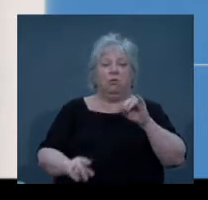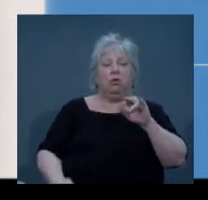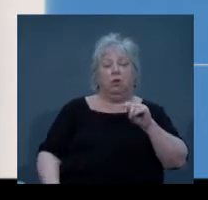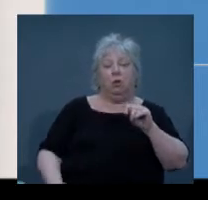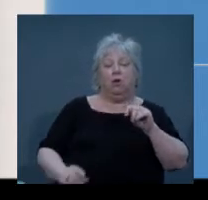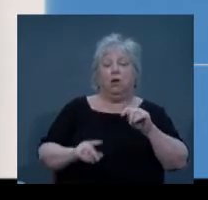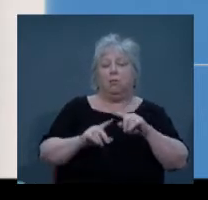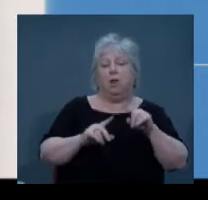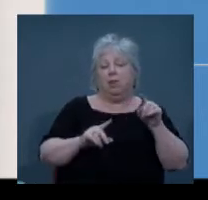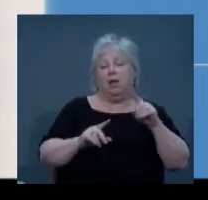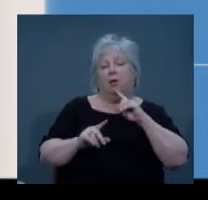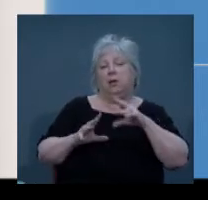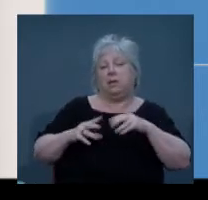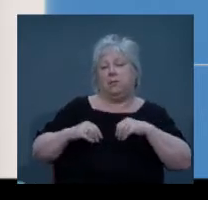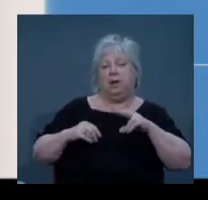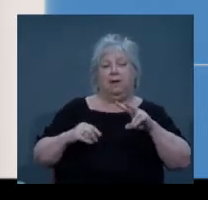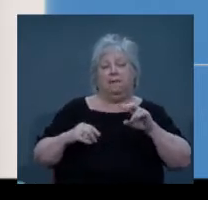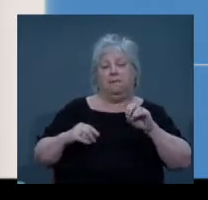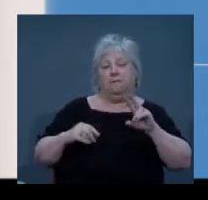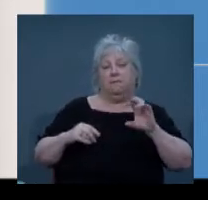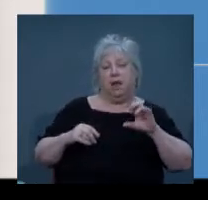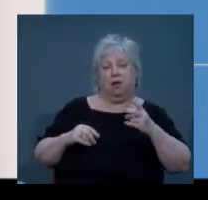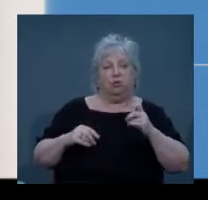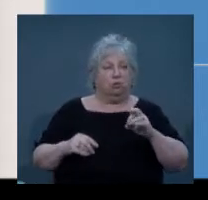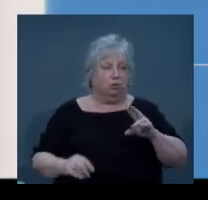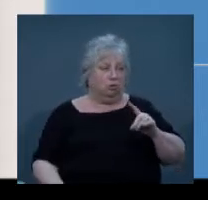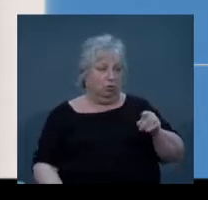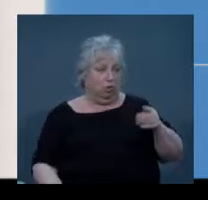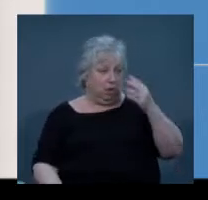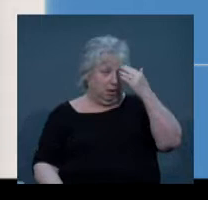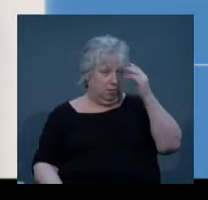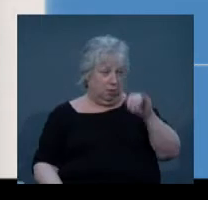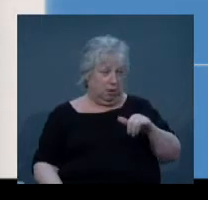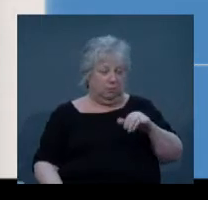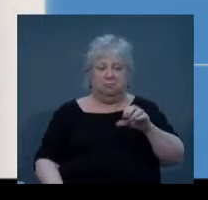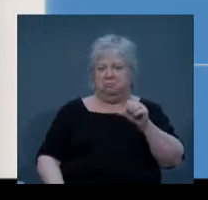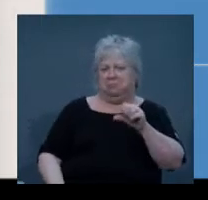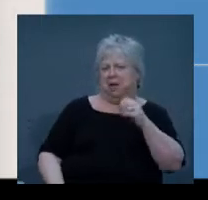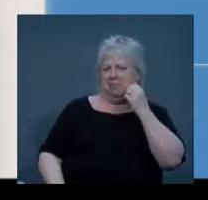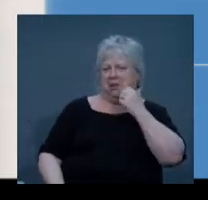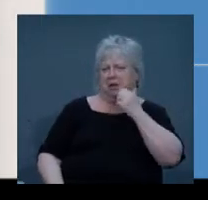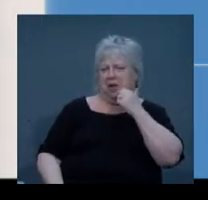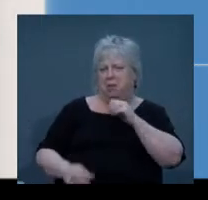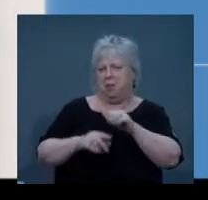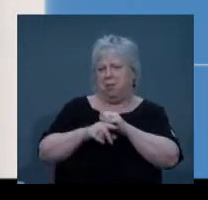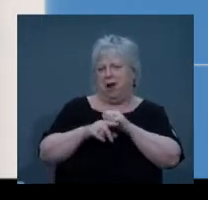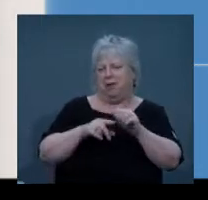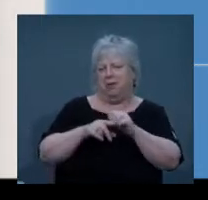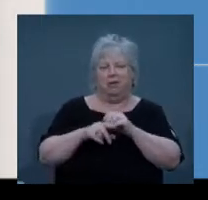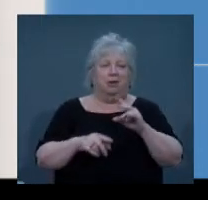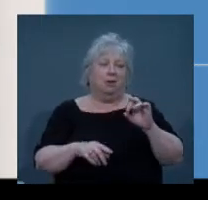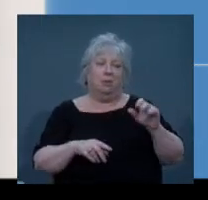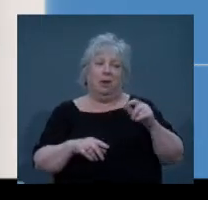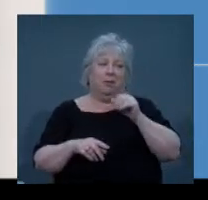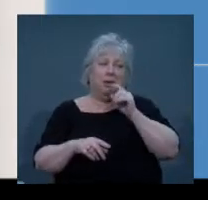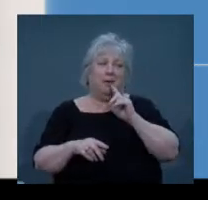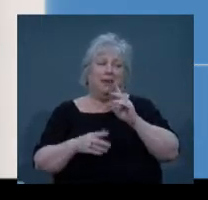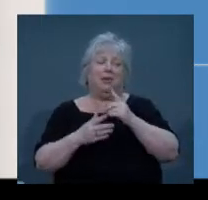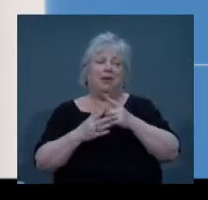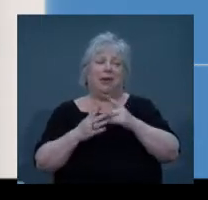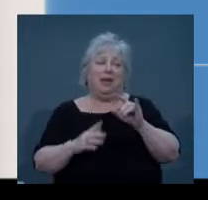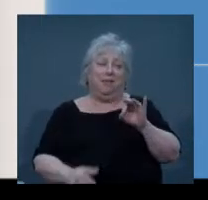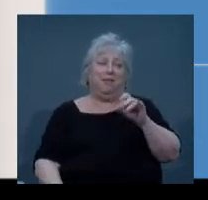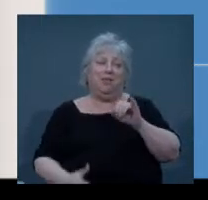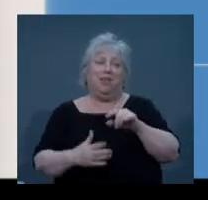voucher. Do they know that? Yeah, they should know that. It's common practice. So Well, I'm not asking what they should